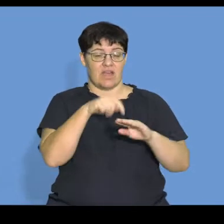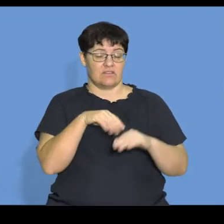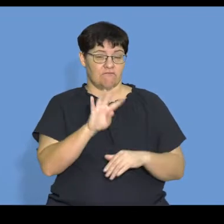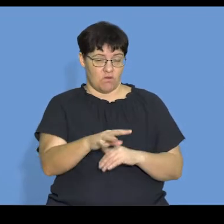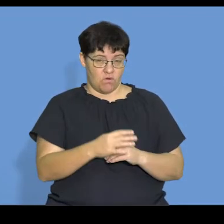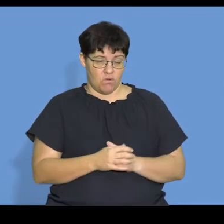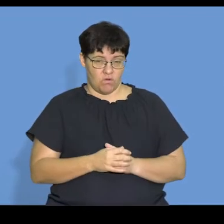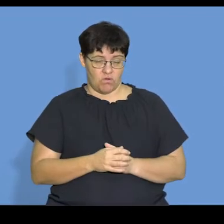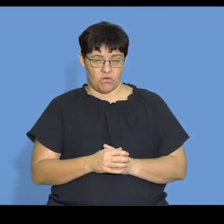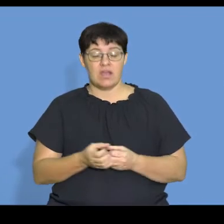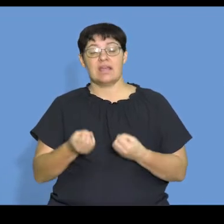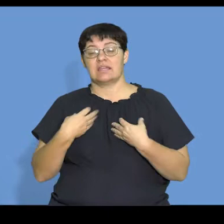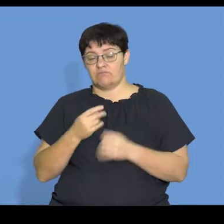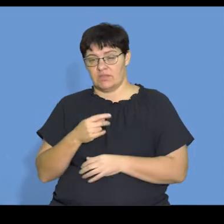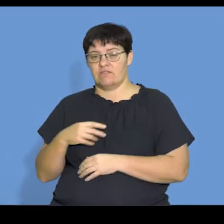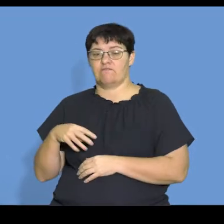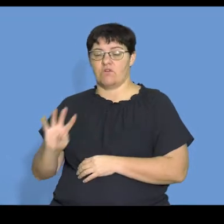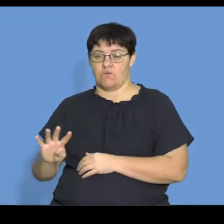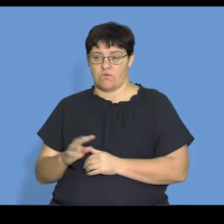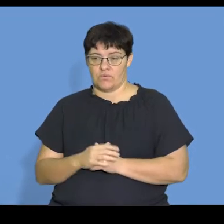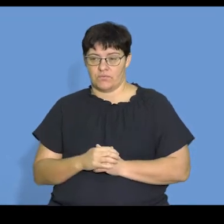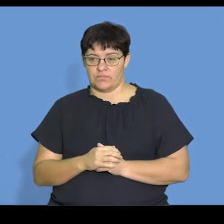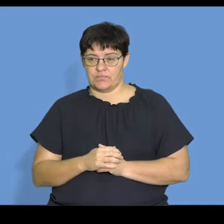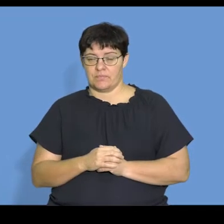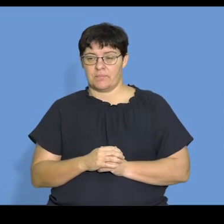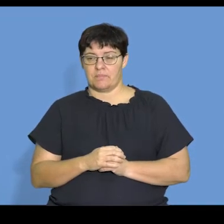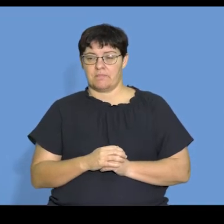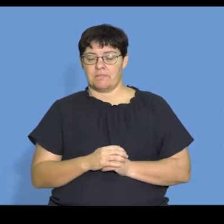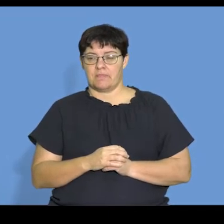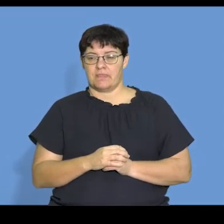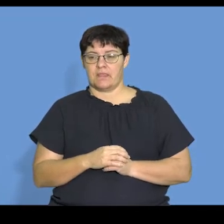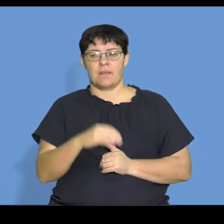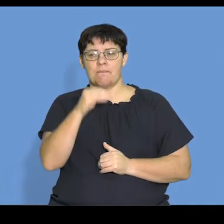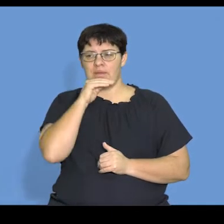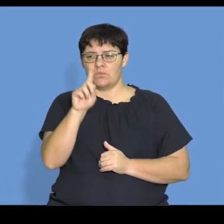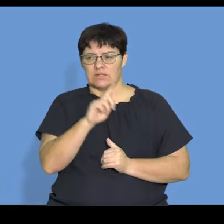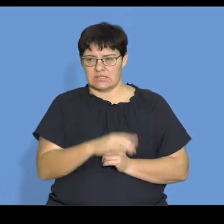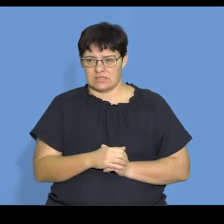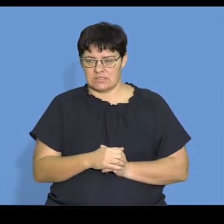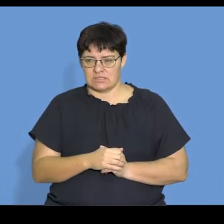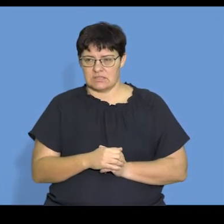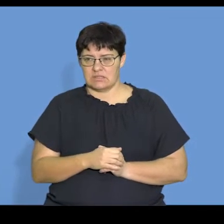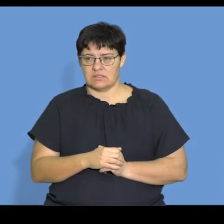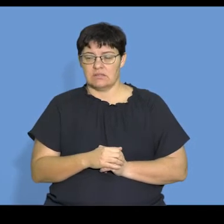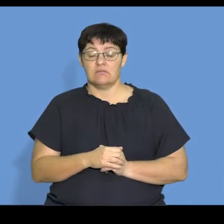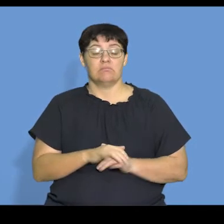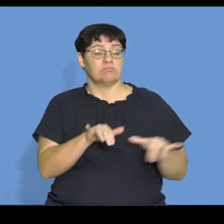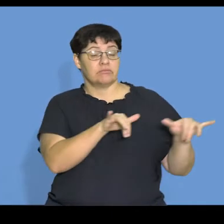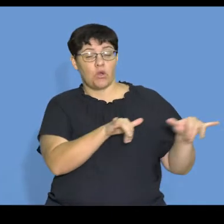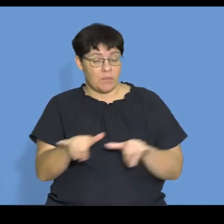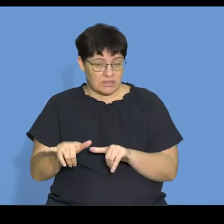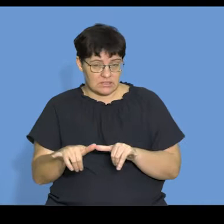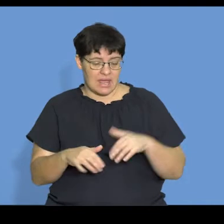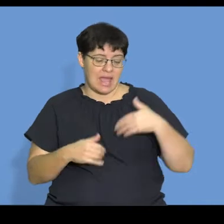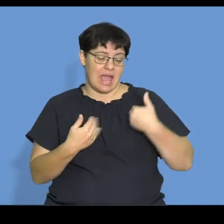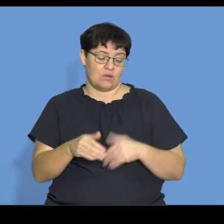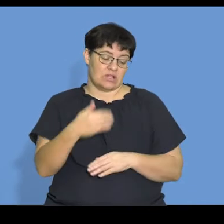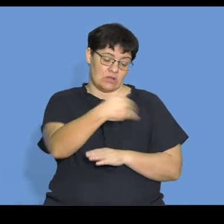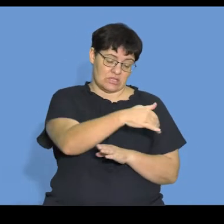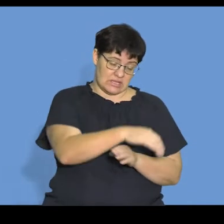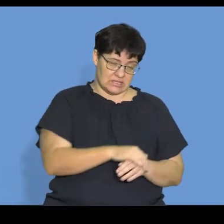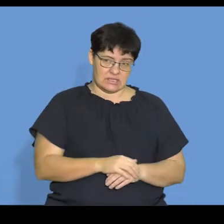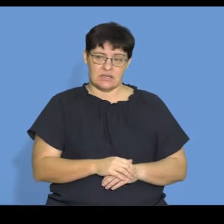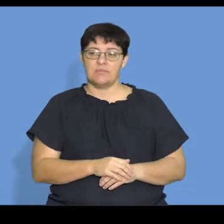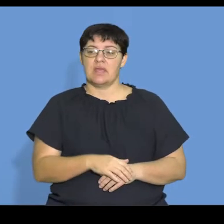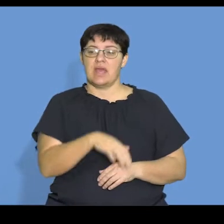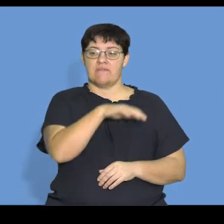will then give me 4. So what does that mean? My common factor is outside the bracket. I will have a